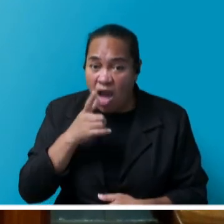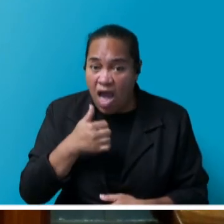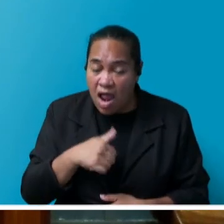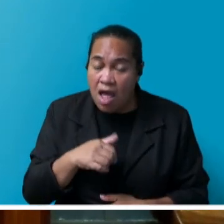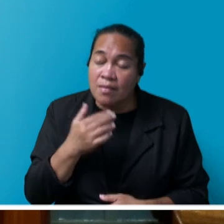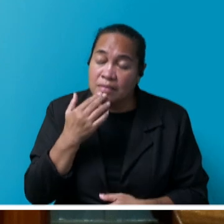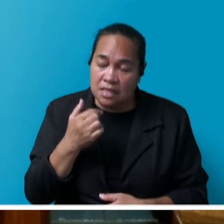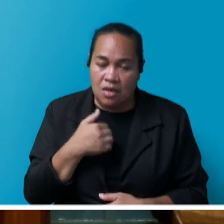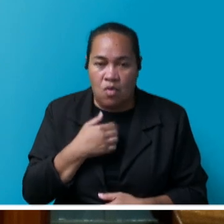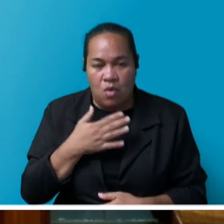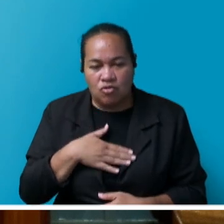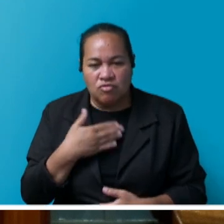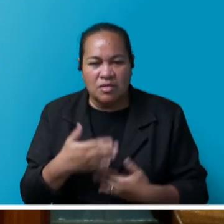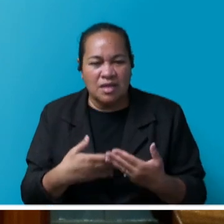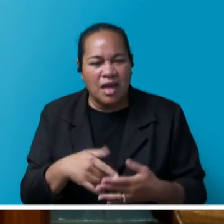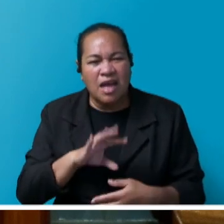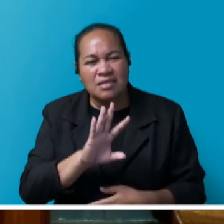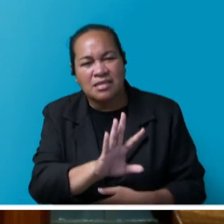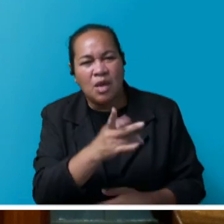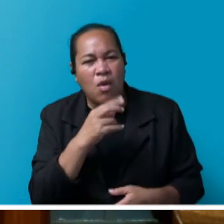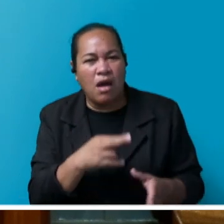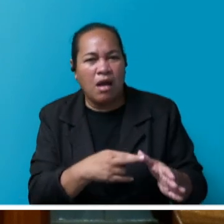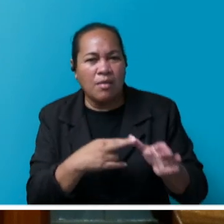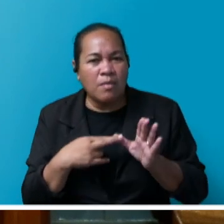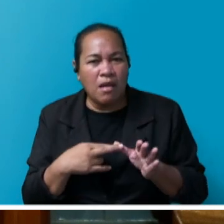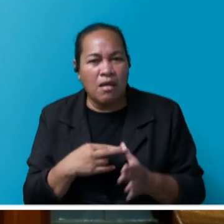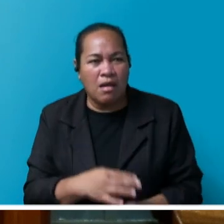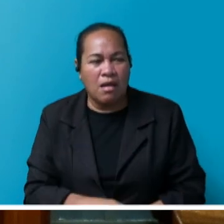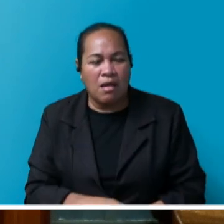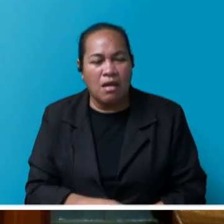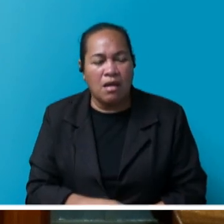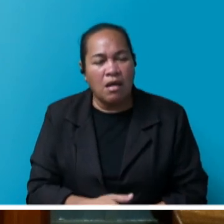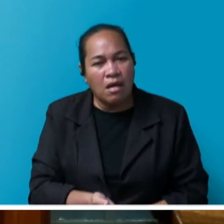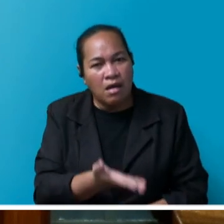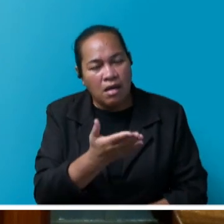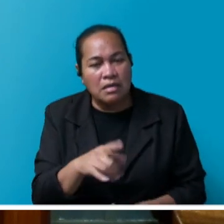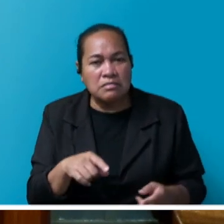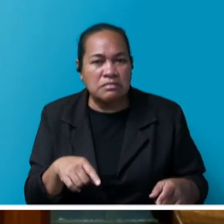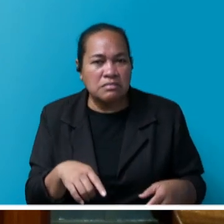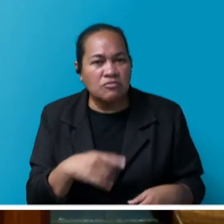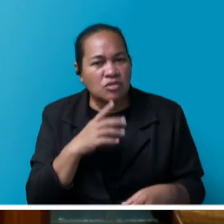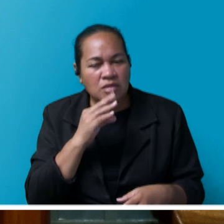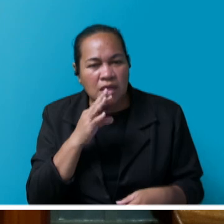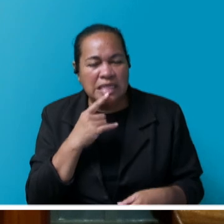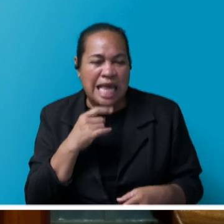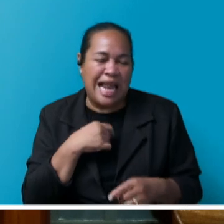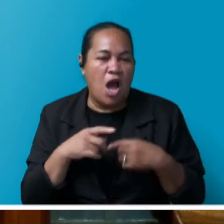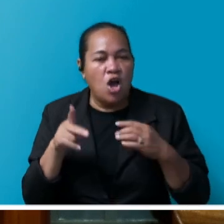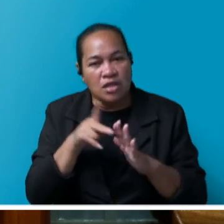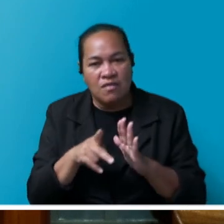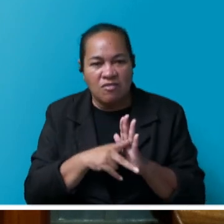let me just reply to one of the comments made earlier today from the other side of the House. That our policies are